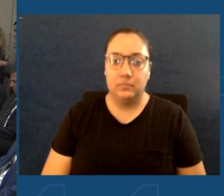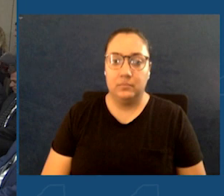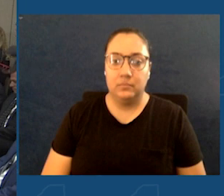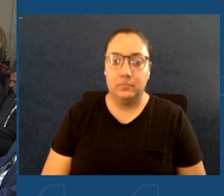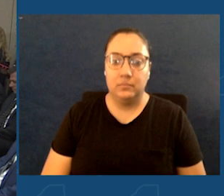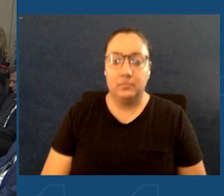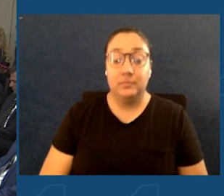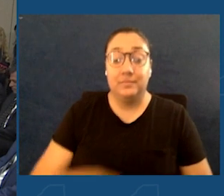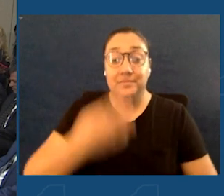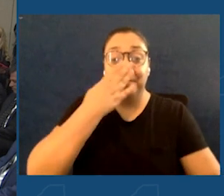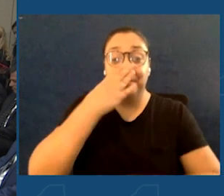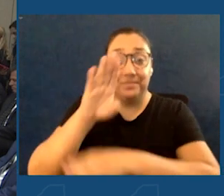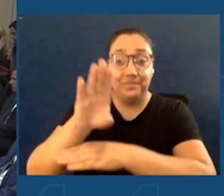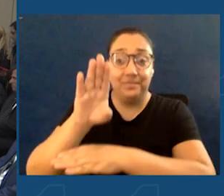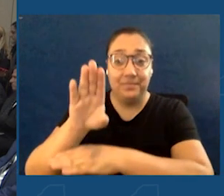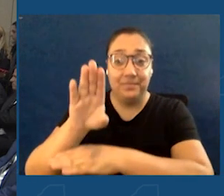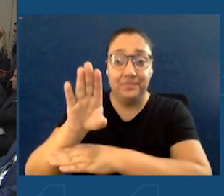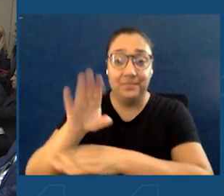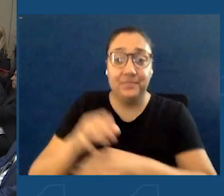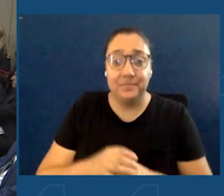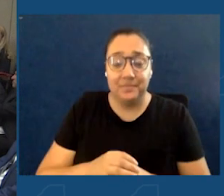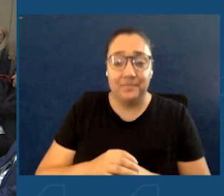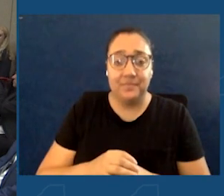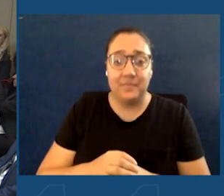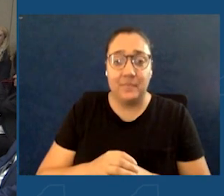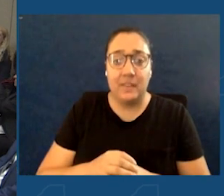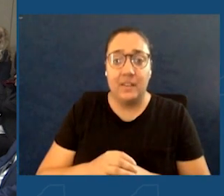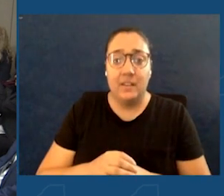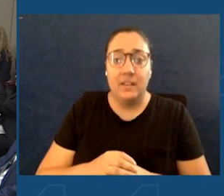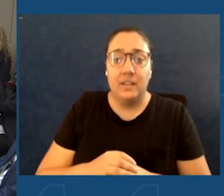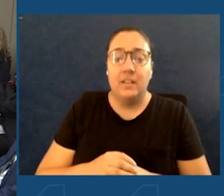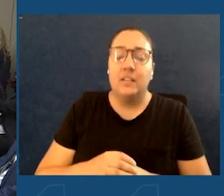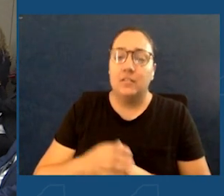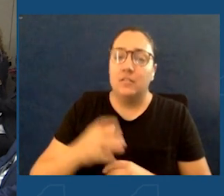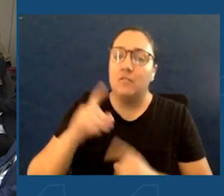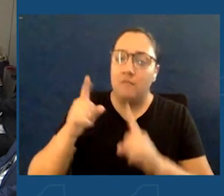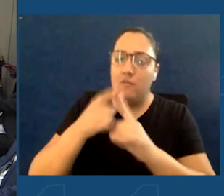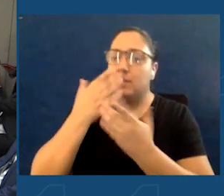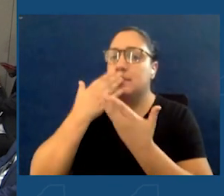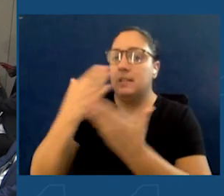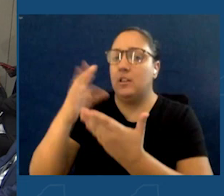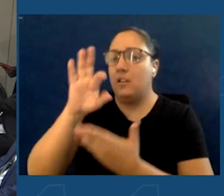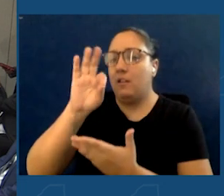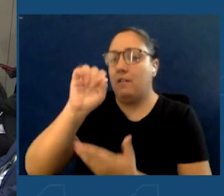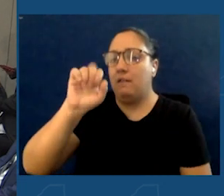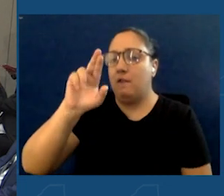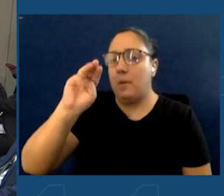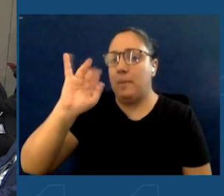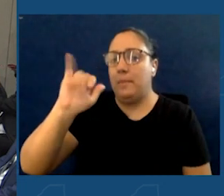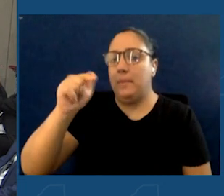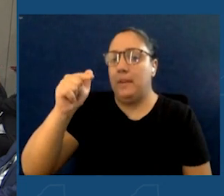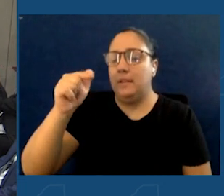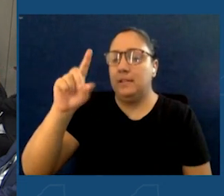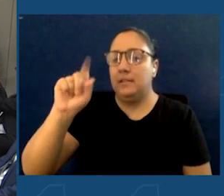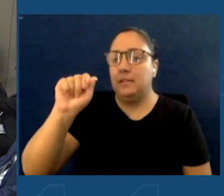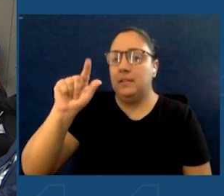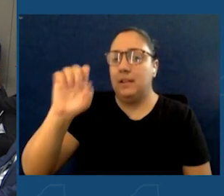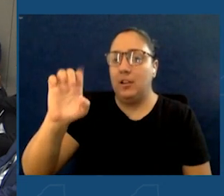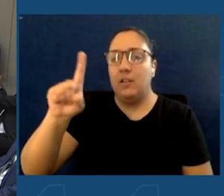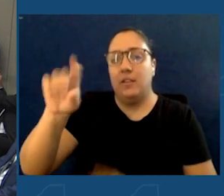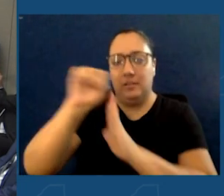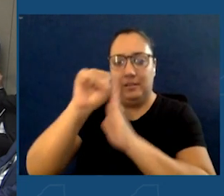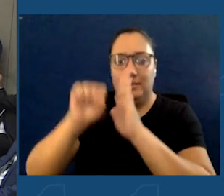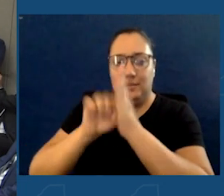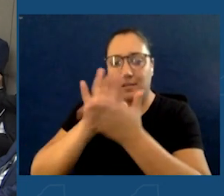Good afternoon. First, I want to thank Farmingdale State College for welcoming me back for, feels like my 10th or 20th time,